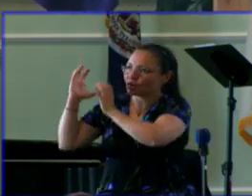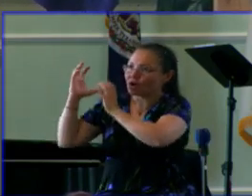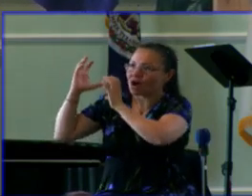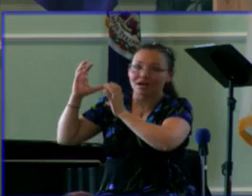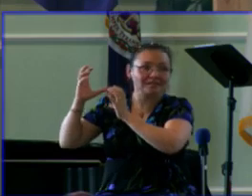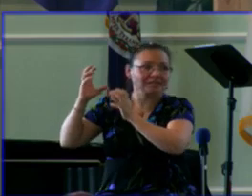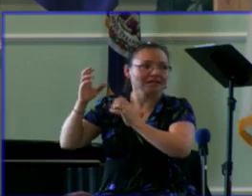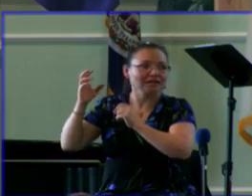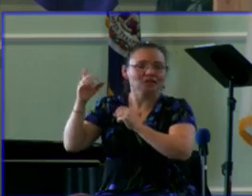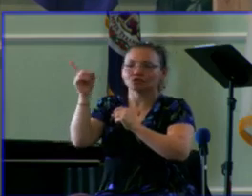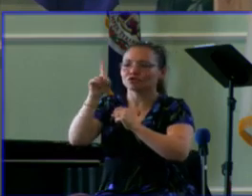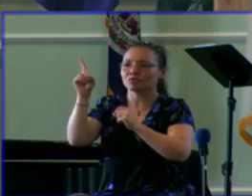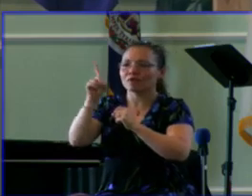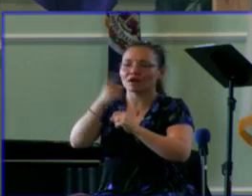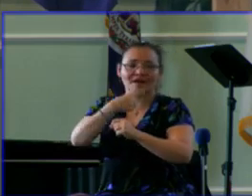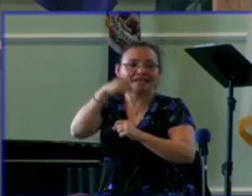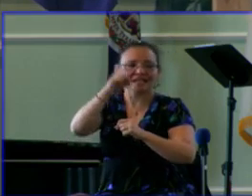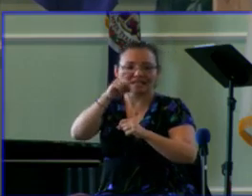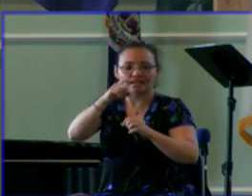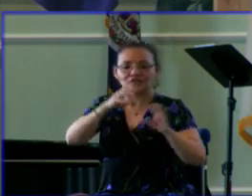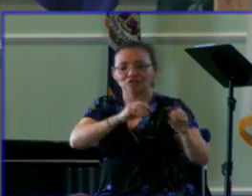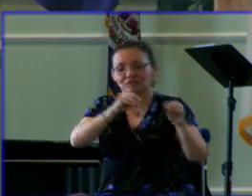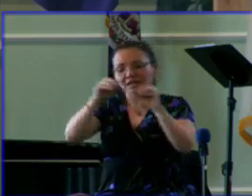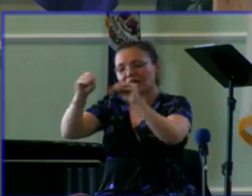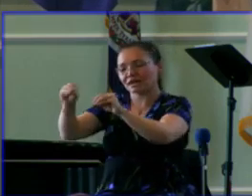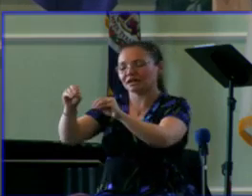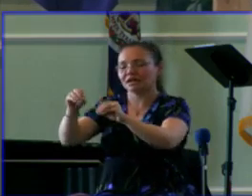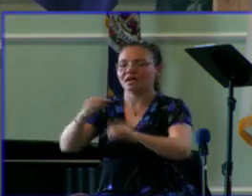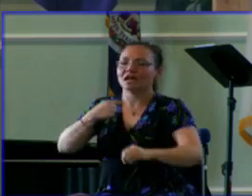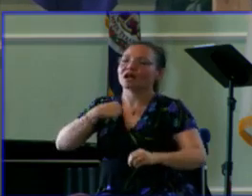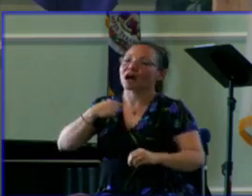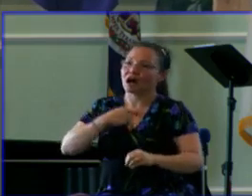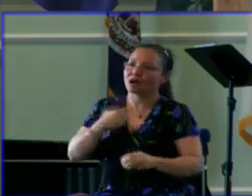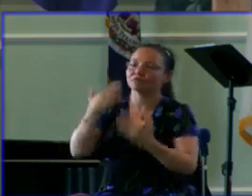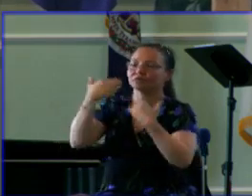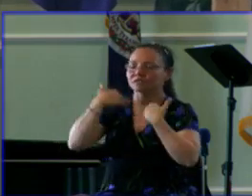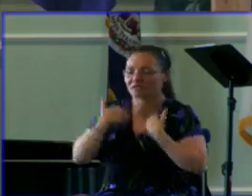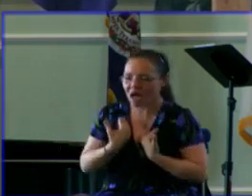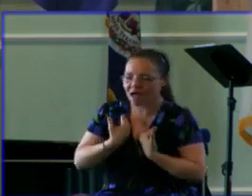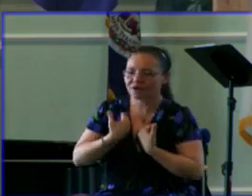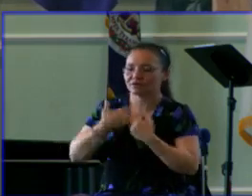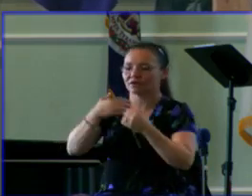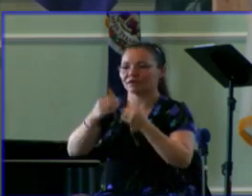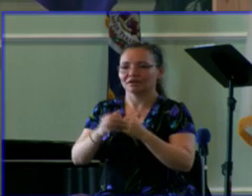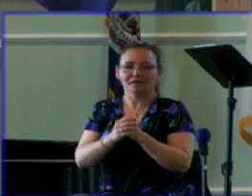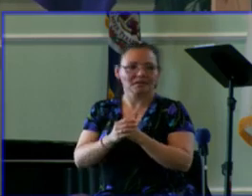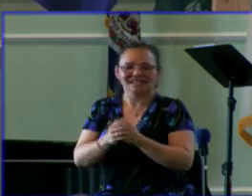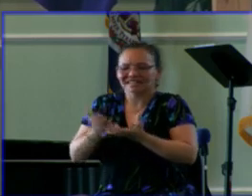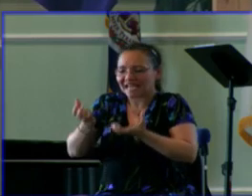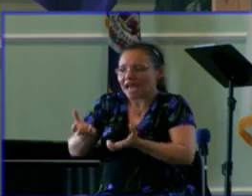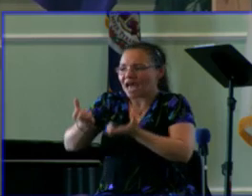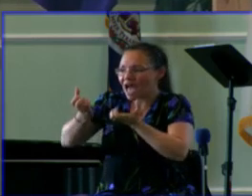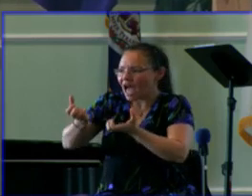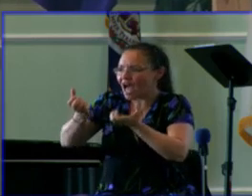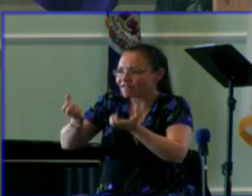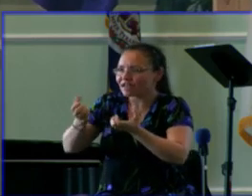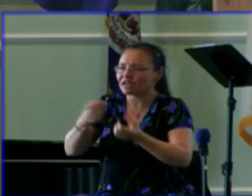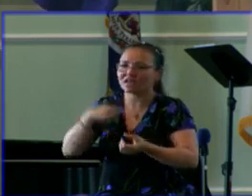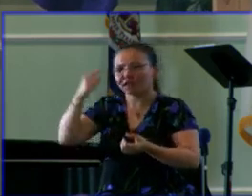over where it's supposed to be. And I was getting tired, you know? And